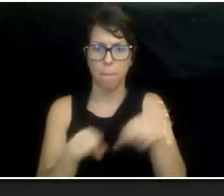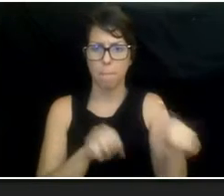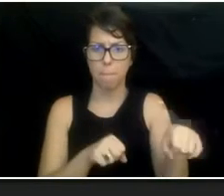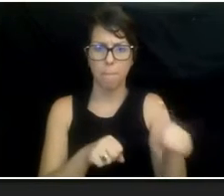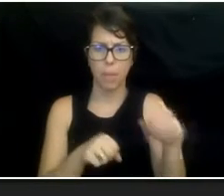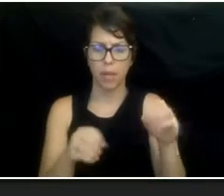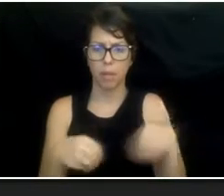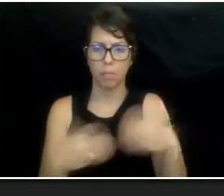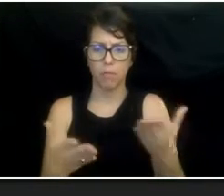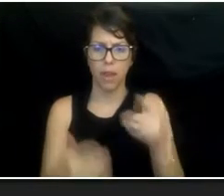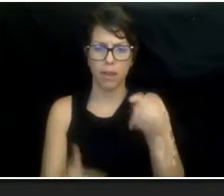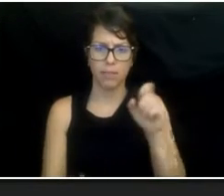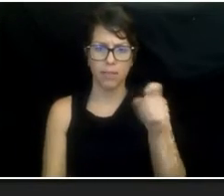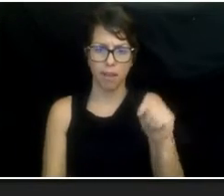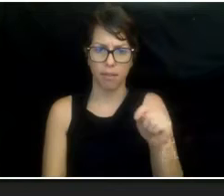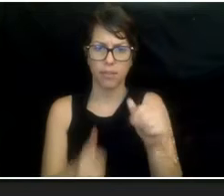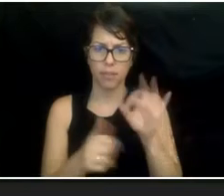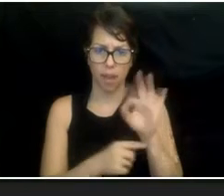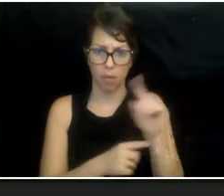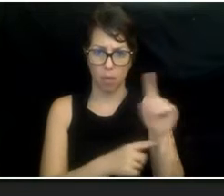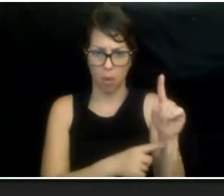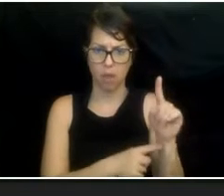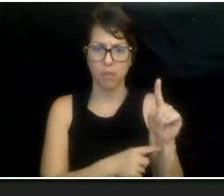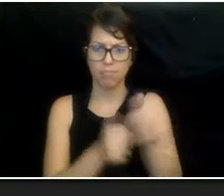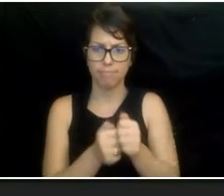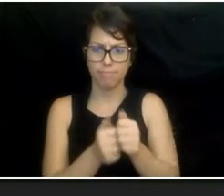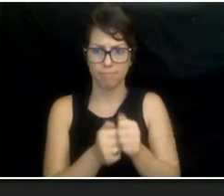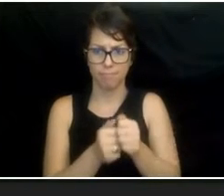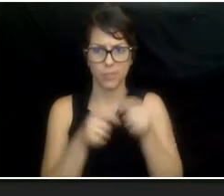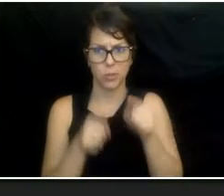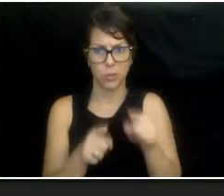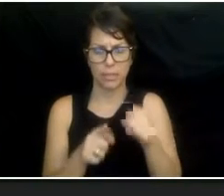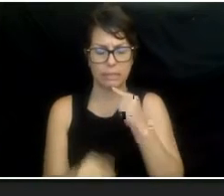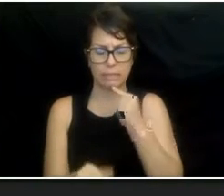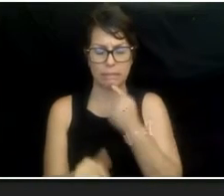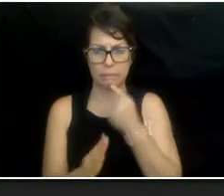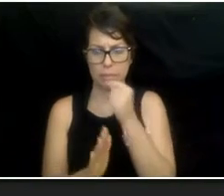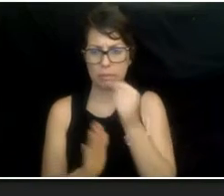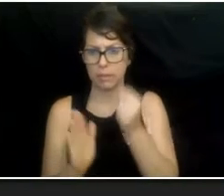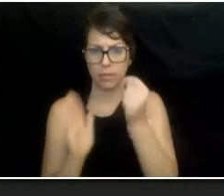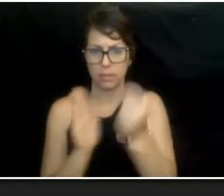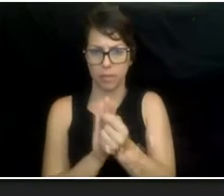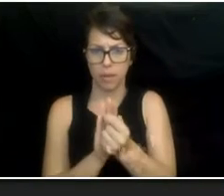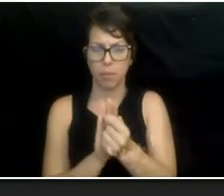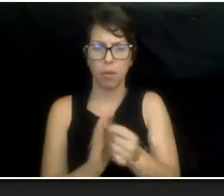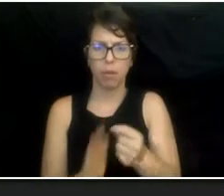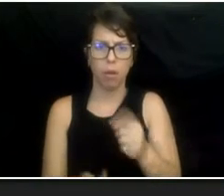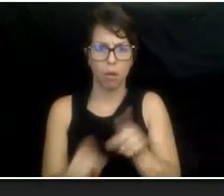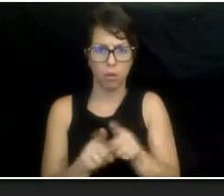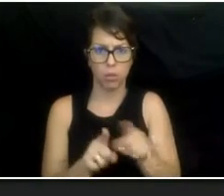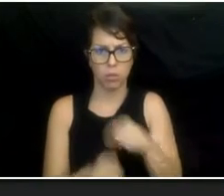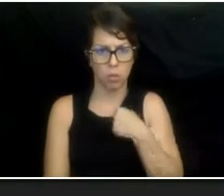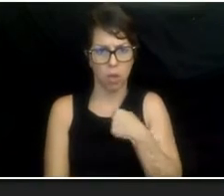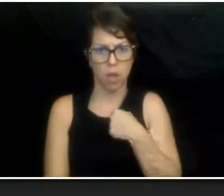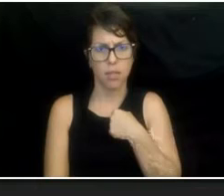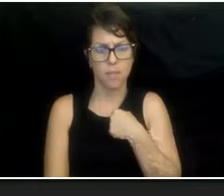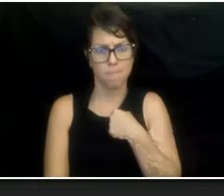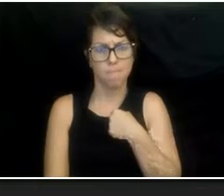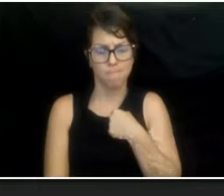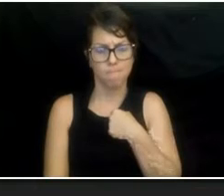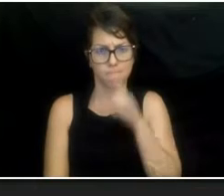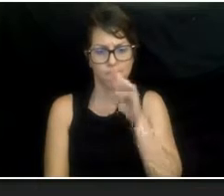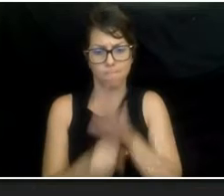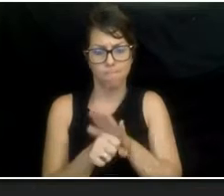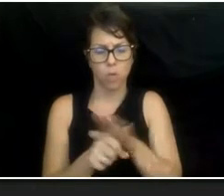expedited because the challenge that we face is that it has been one of those it's coming online next year it's coming online next